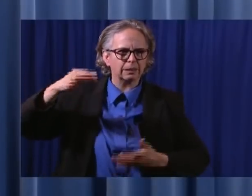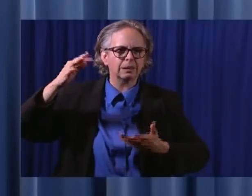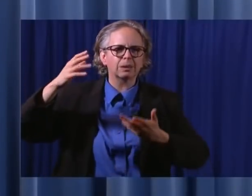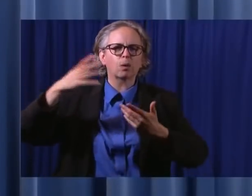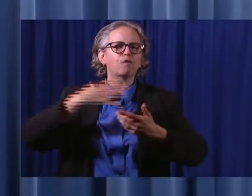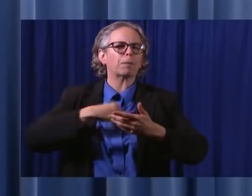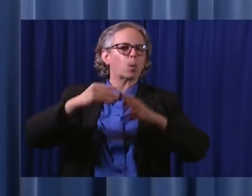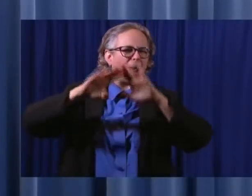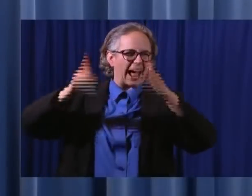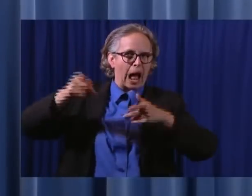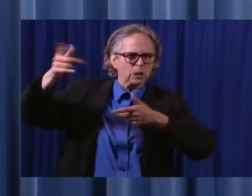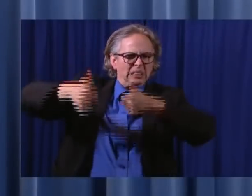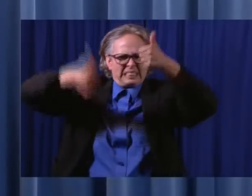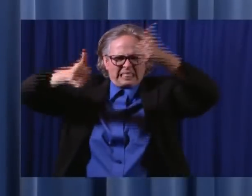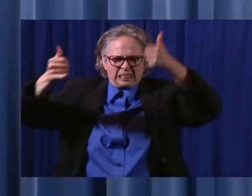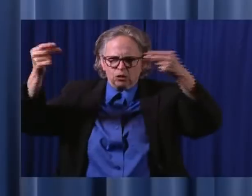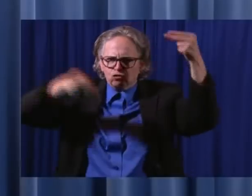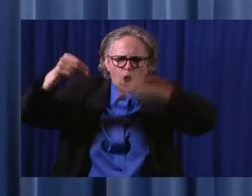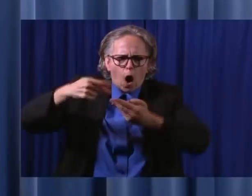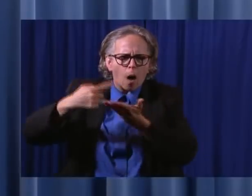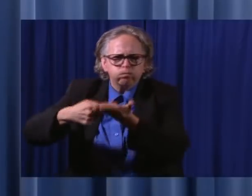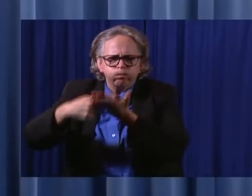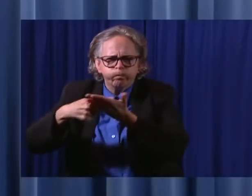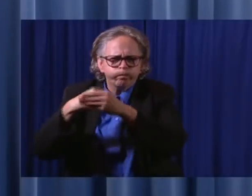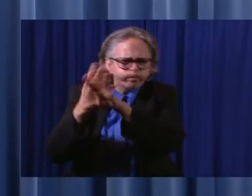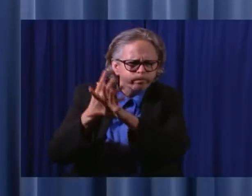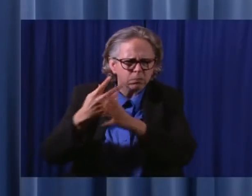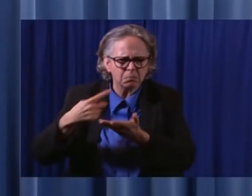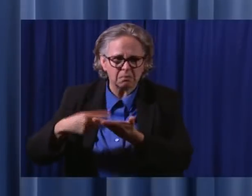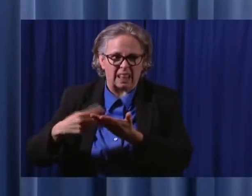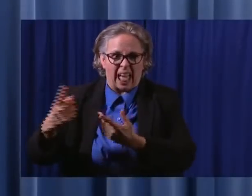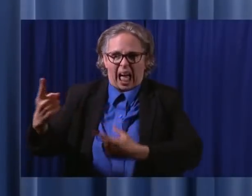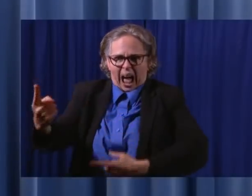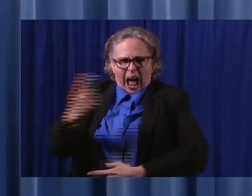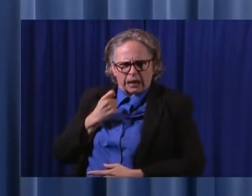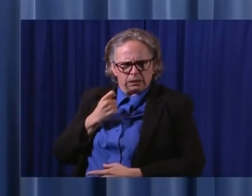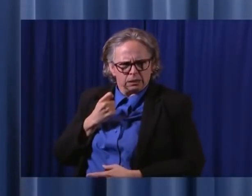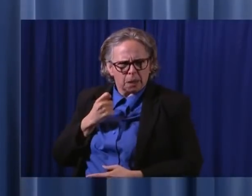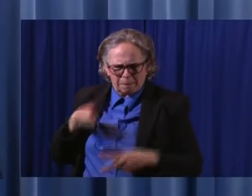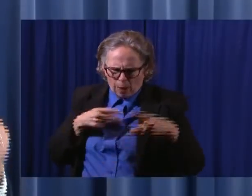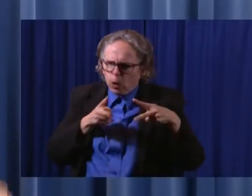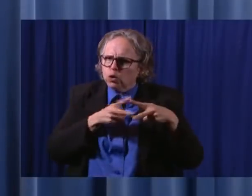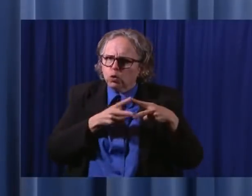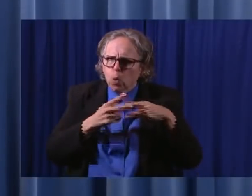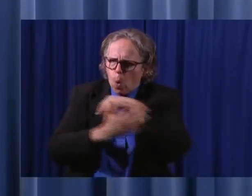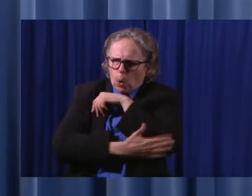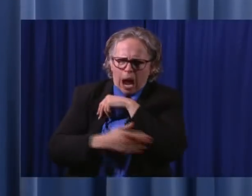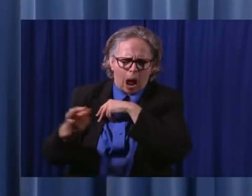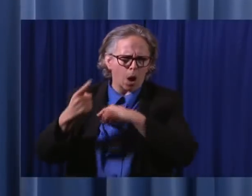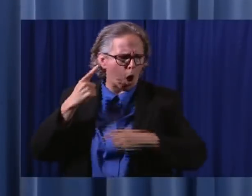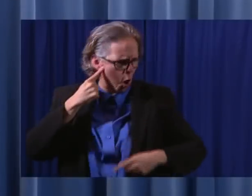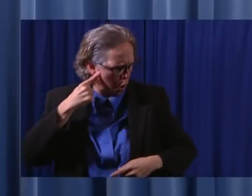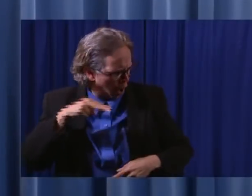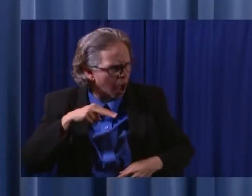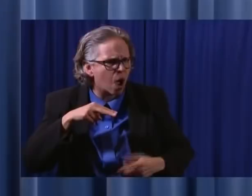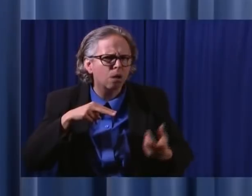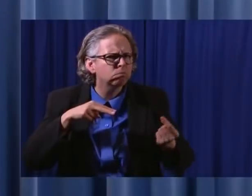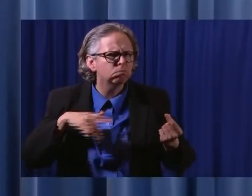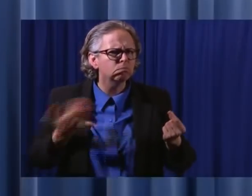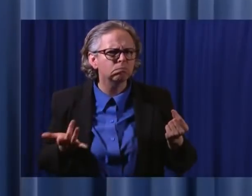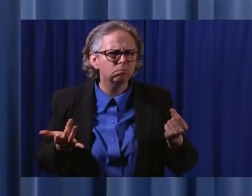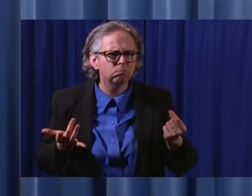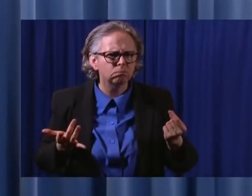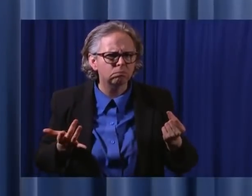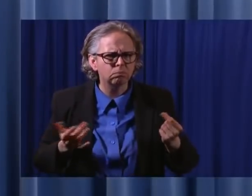they specifically called out those two counties. They talked about a few other areas of the country, but they had